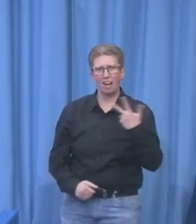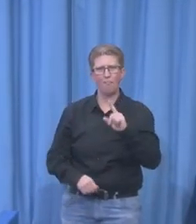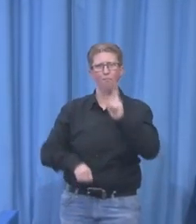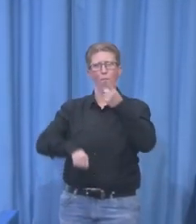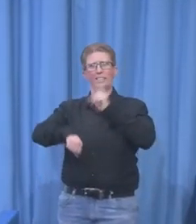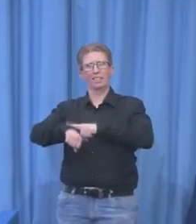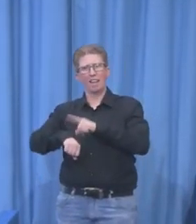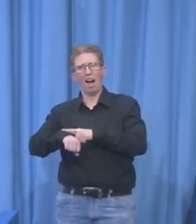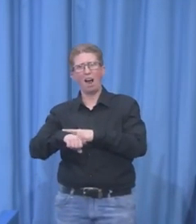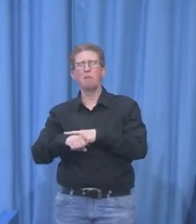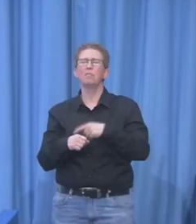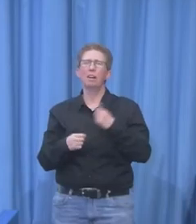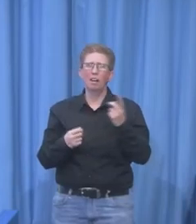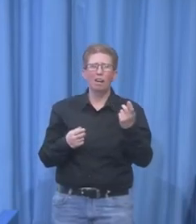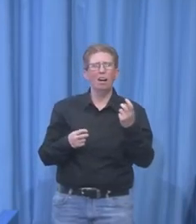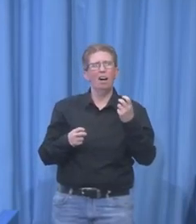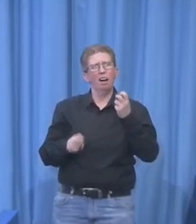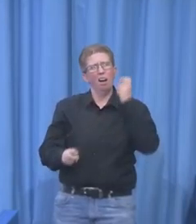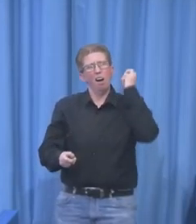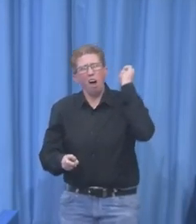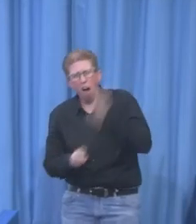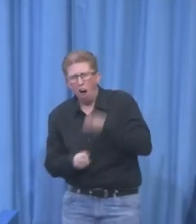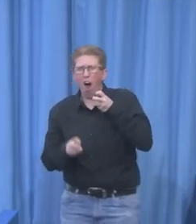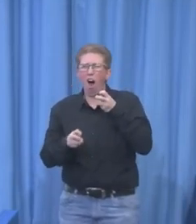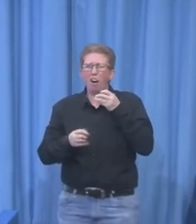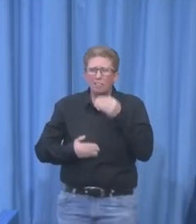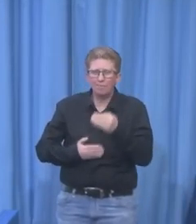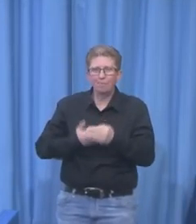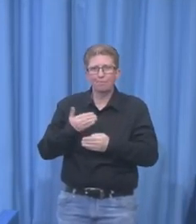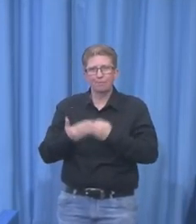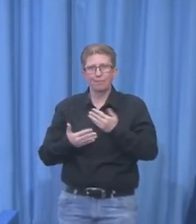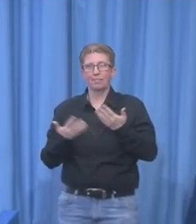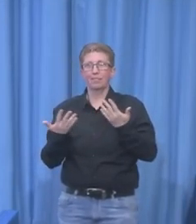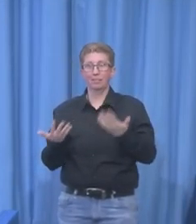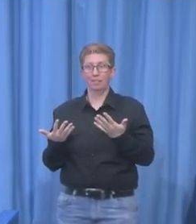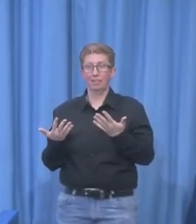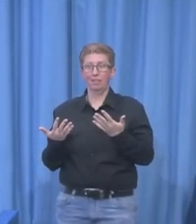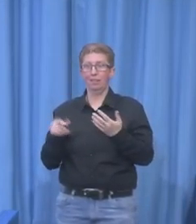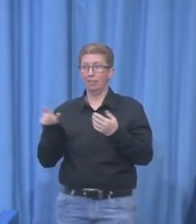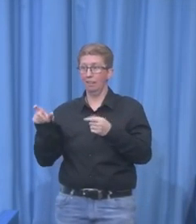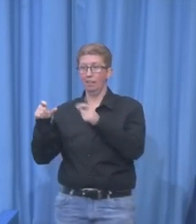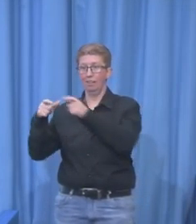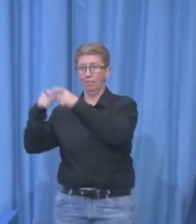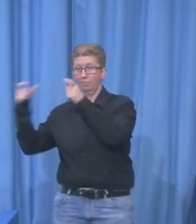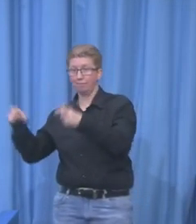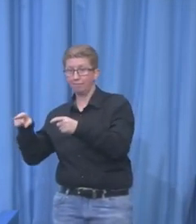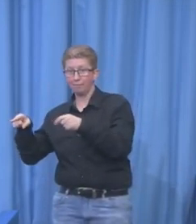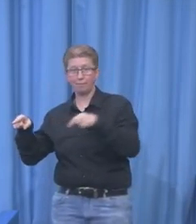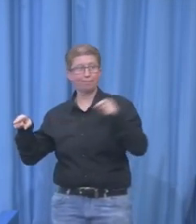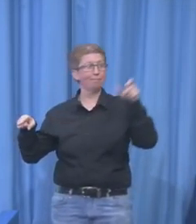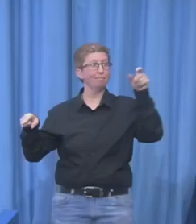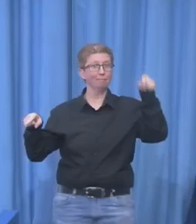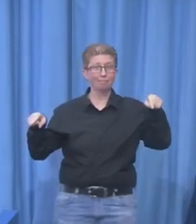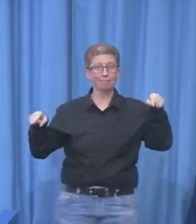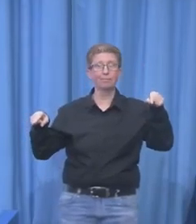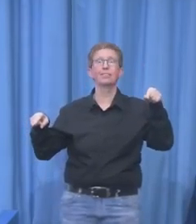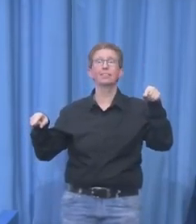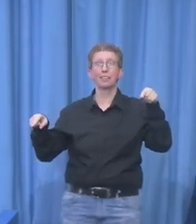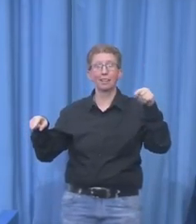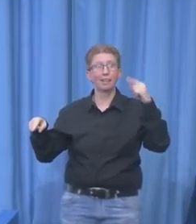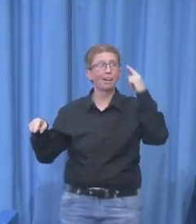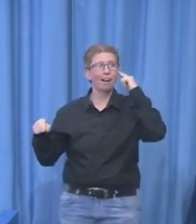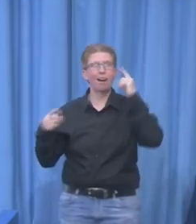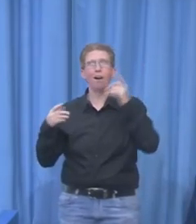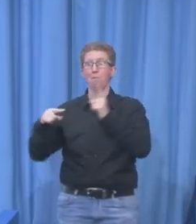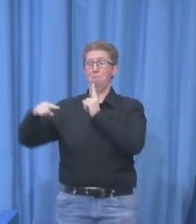the organizations and the employers, they understand the asset and the potential that they have where they have interns, I think they want only